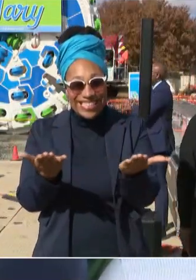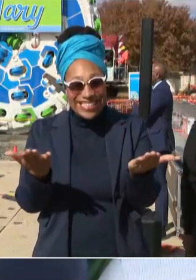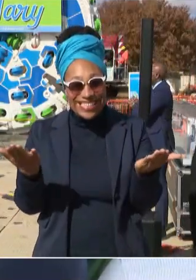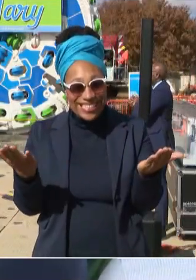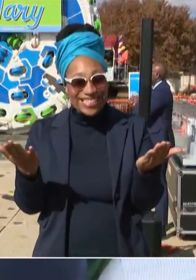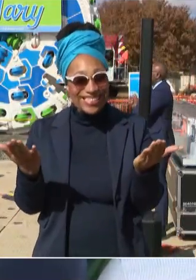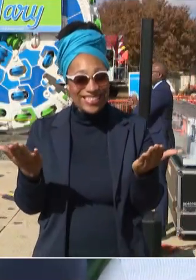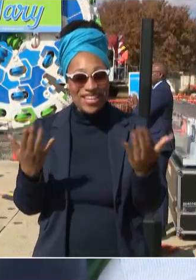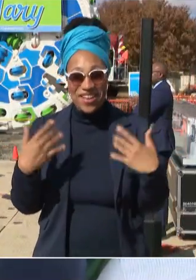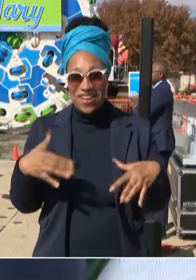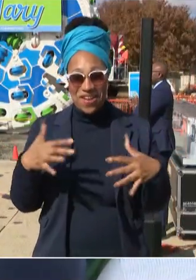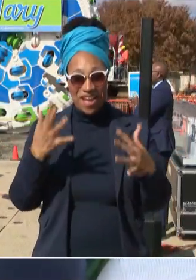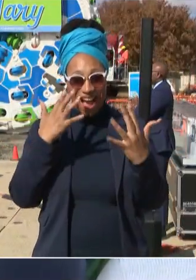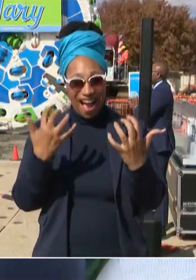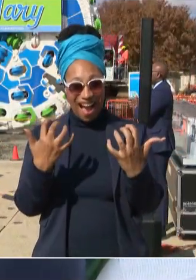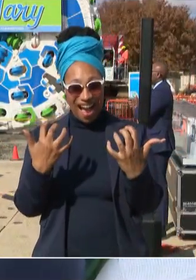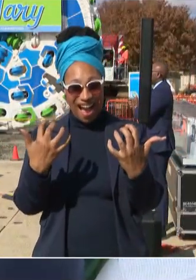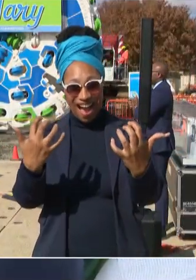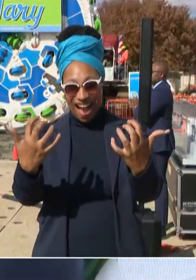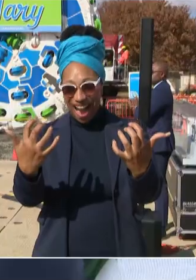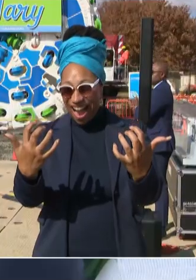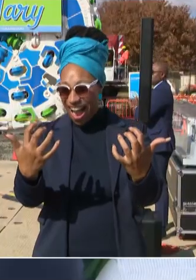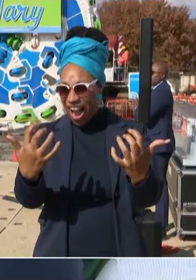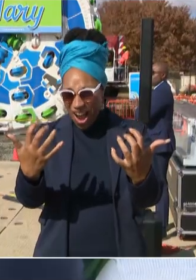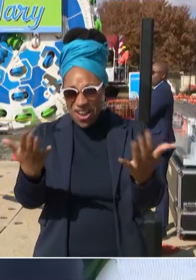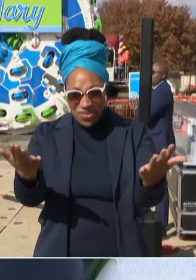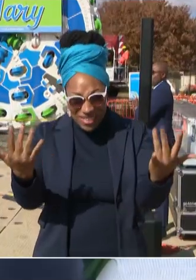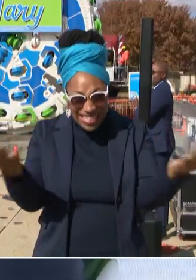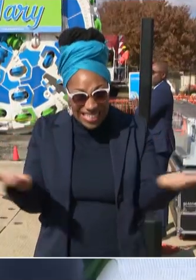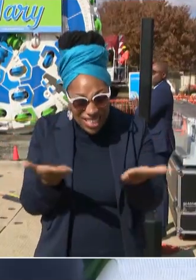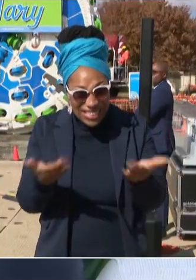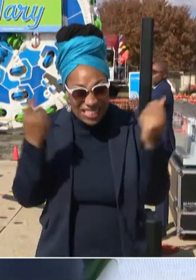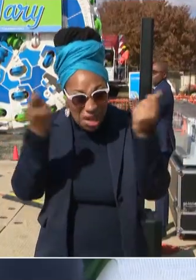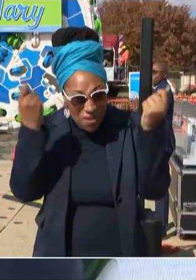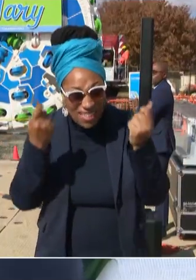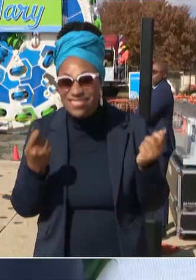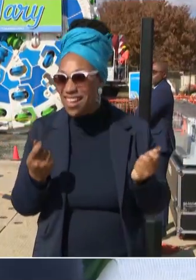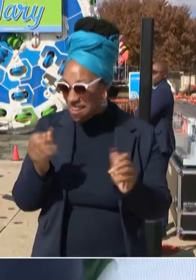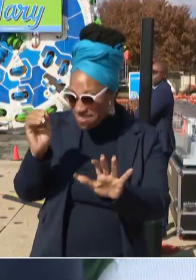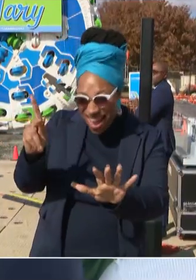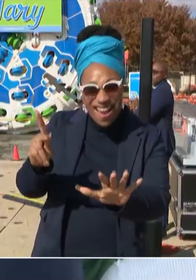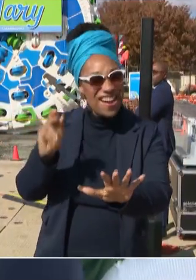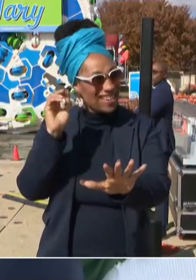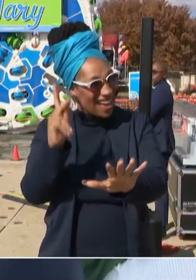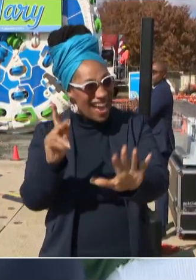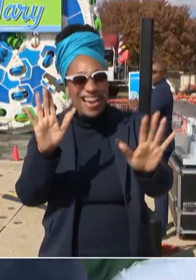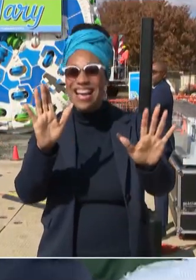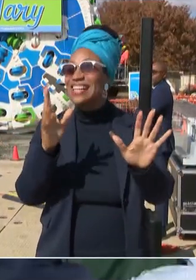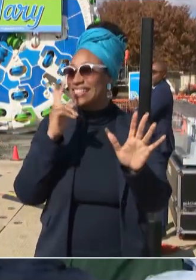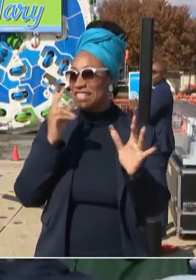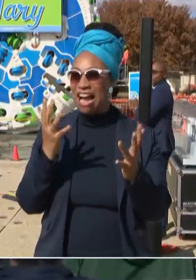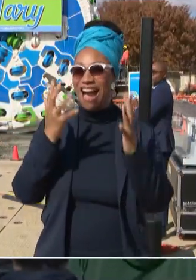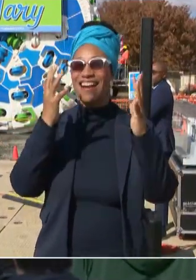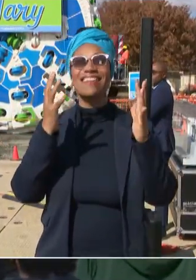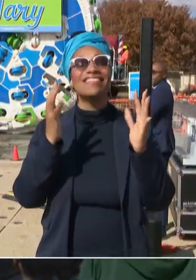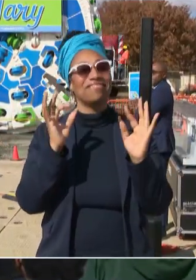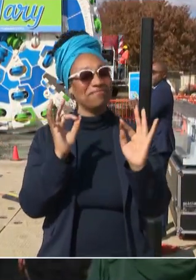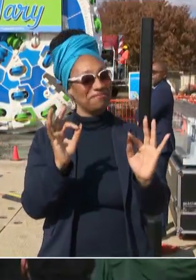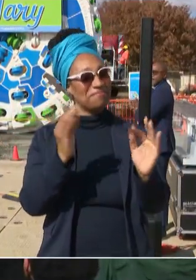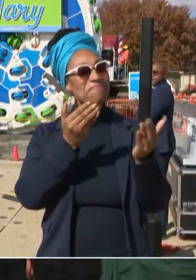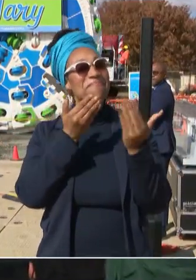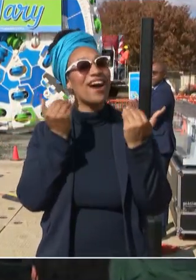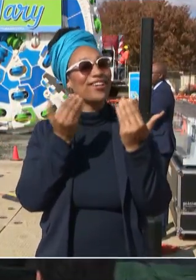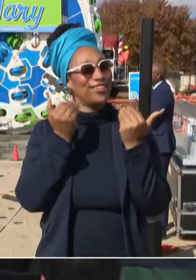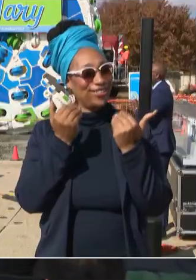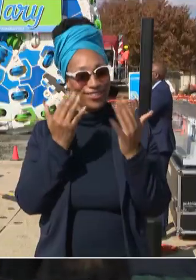Okay, this is a celebration. Good morning. That's better. That's better. Thank you so much for joining us as we are here today